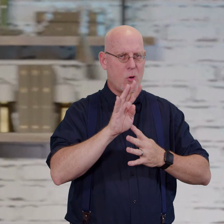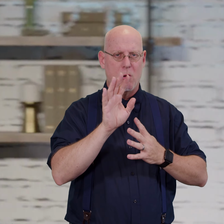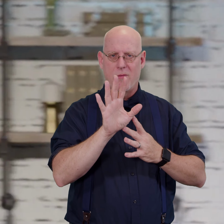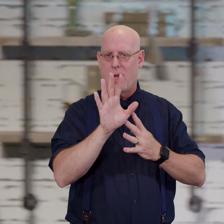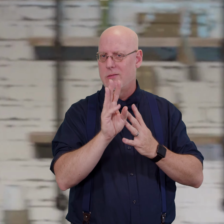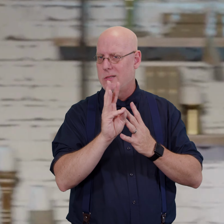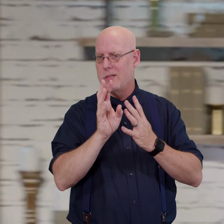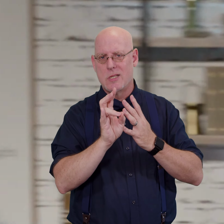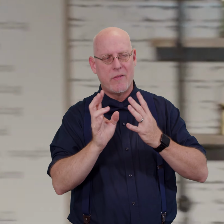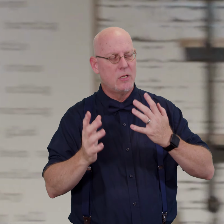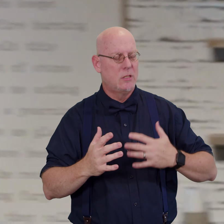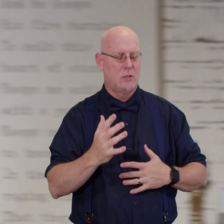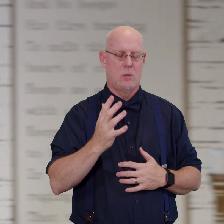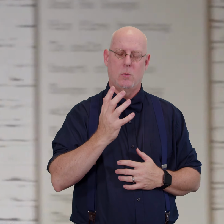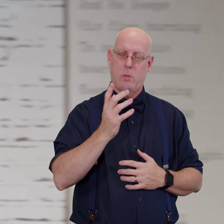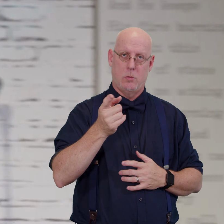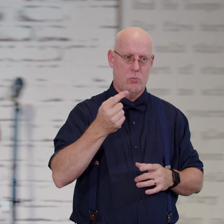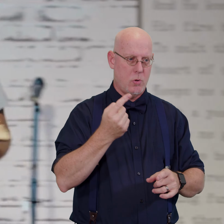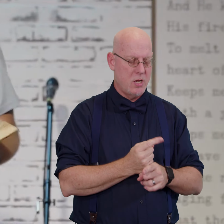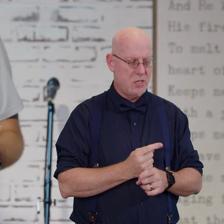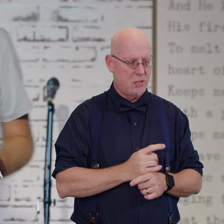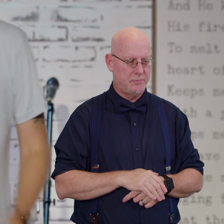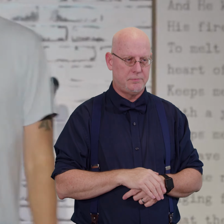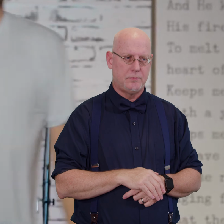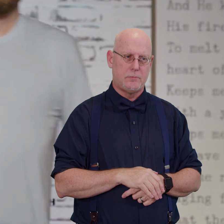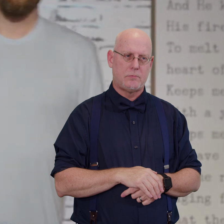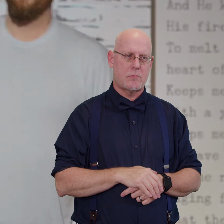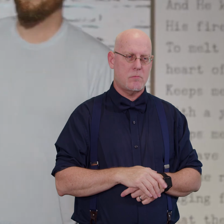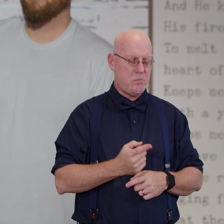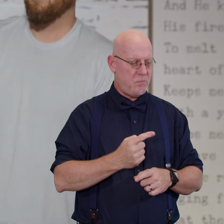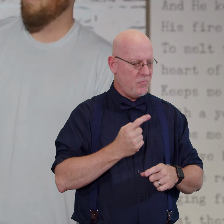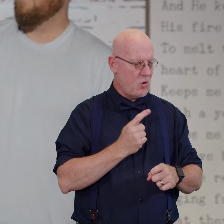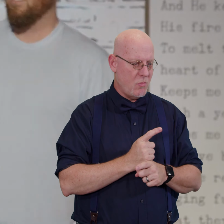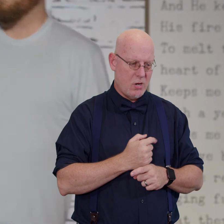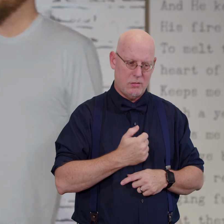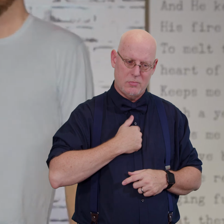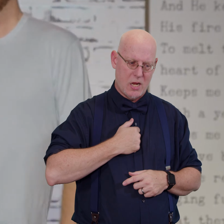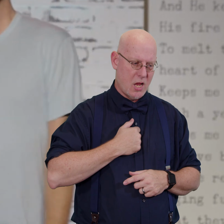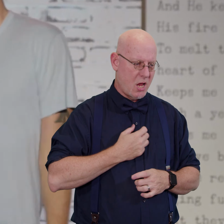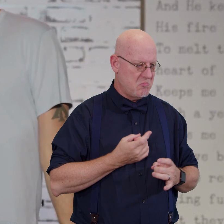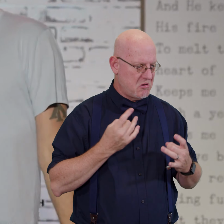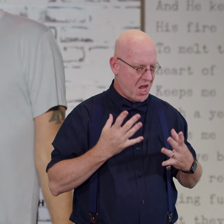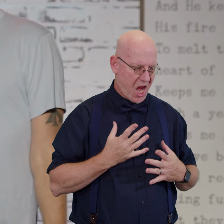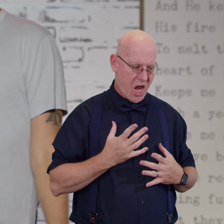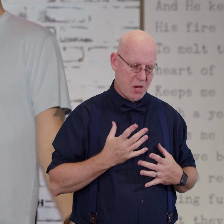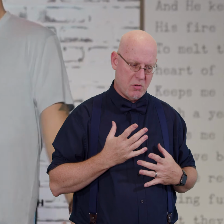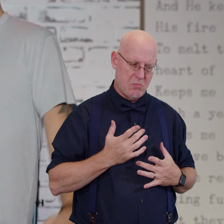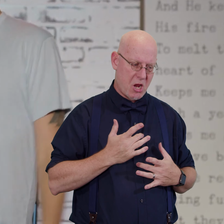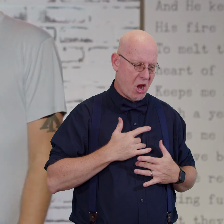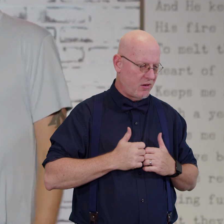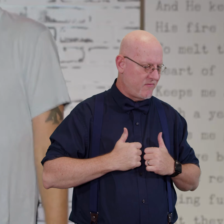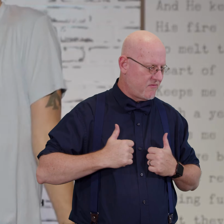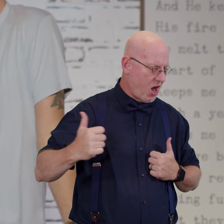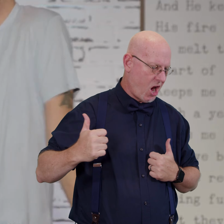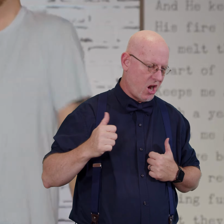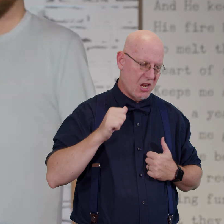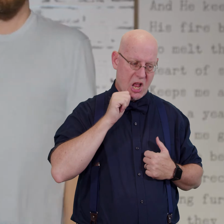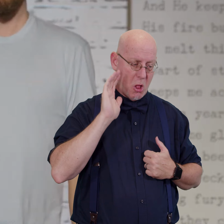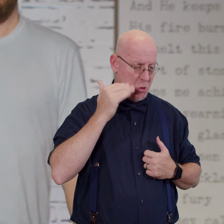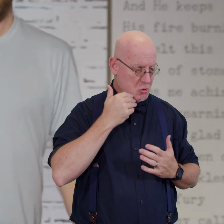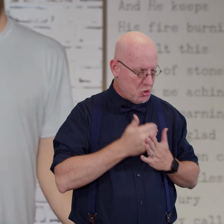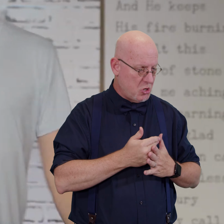6, 7, and we're like, you're right. You're right. I'm terrible. My heart is far from the Lord. I might look